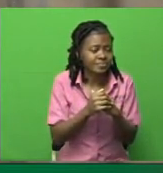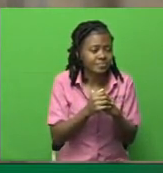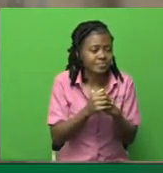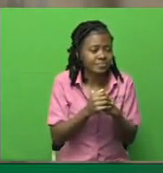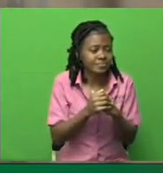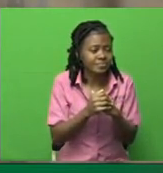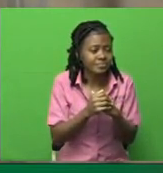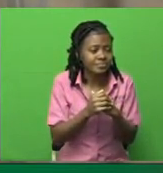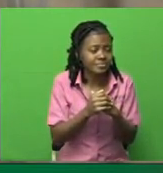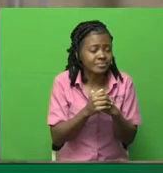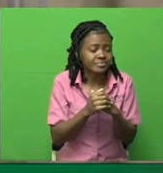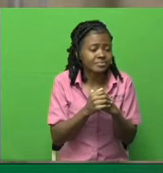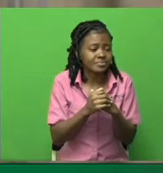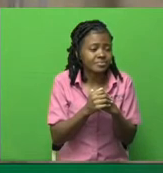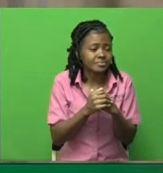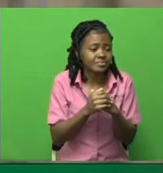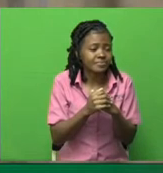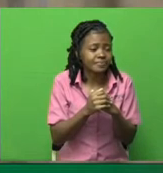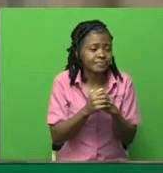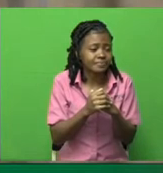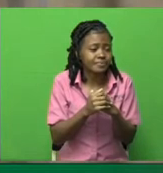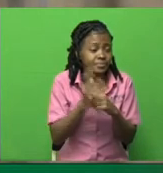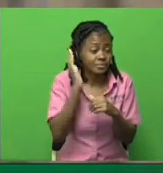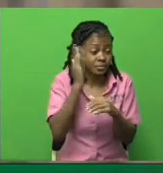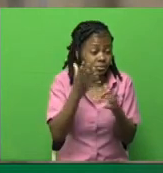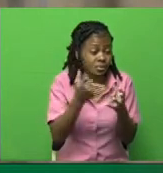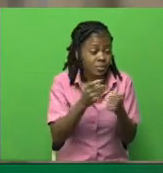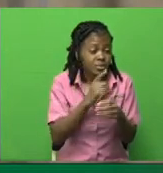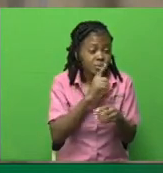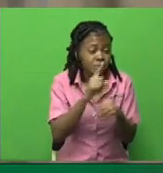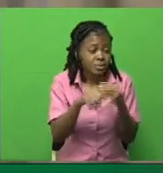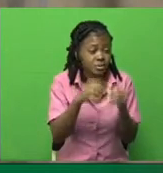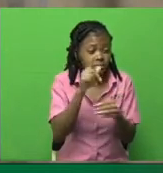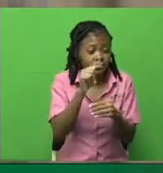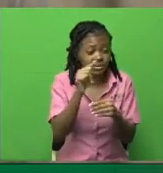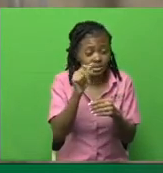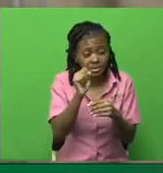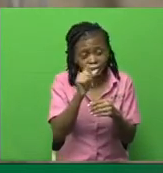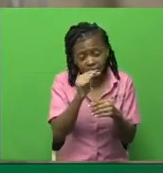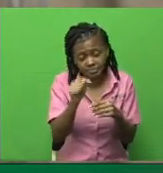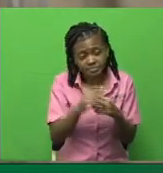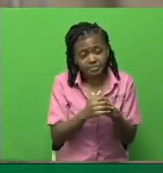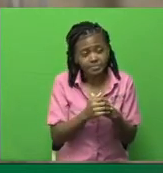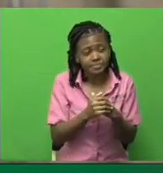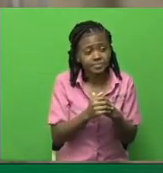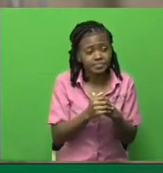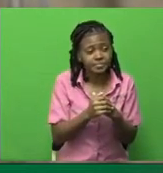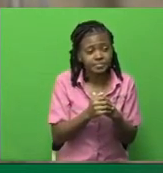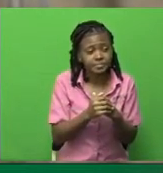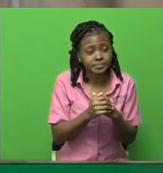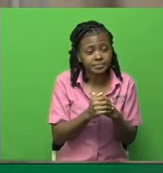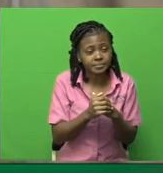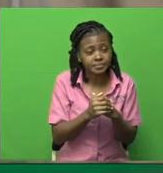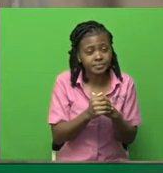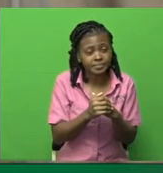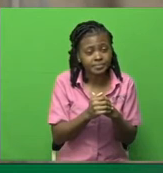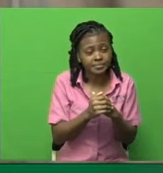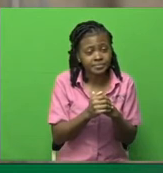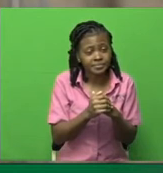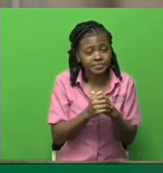chair I want to spend a few minutes on tsct I'm Mr Deputy Madam speaker